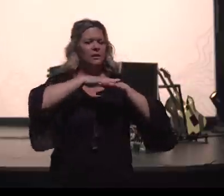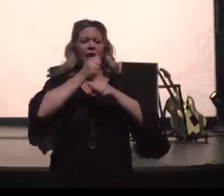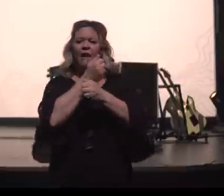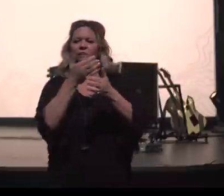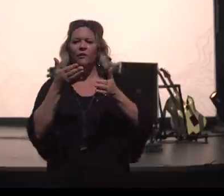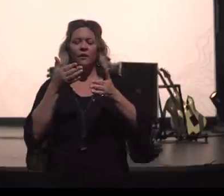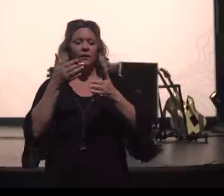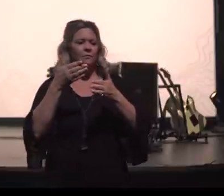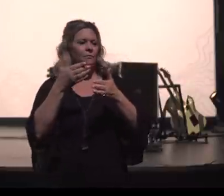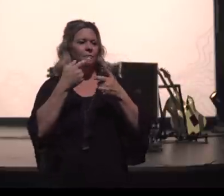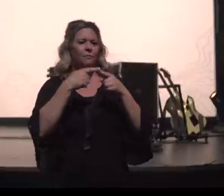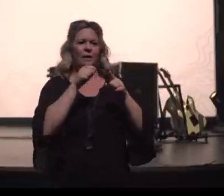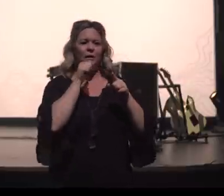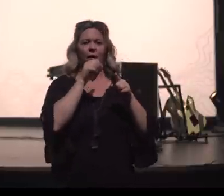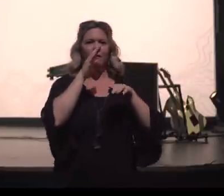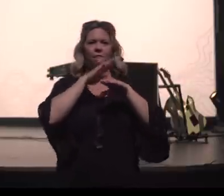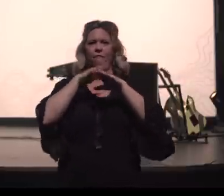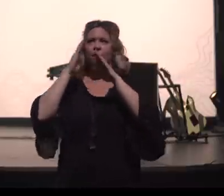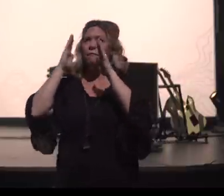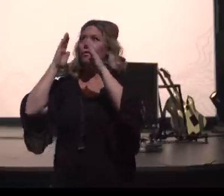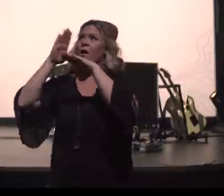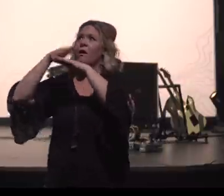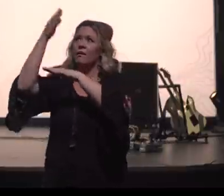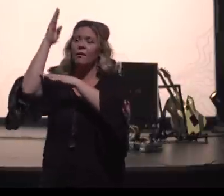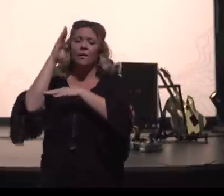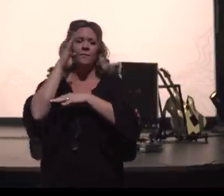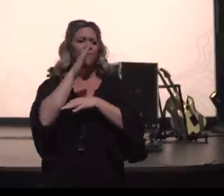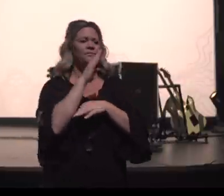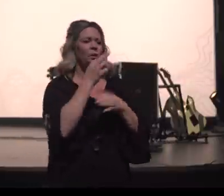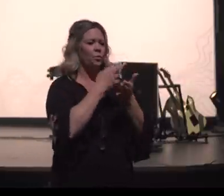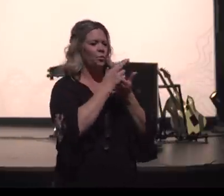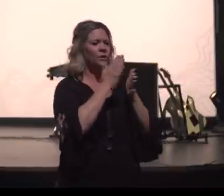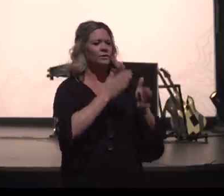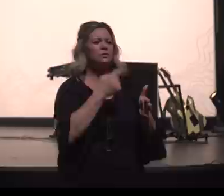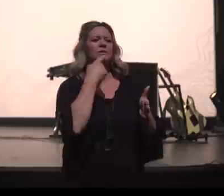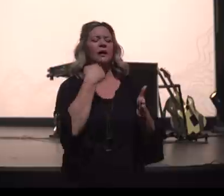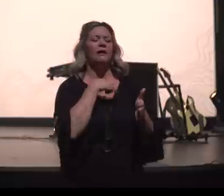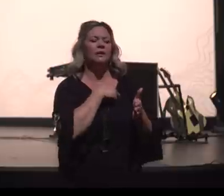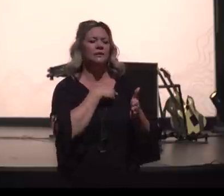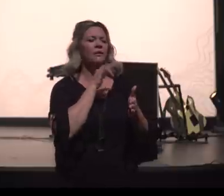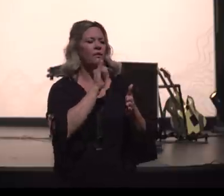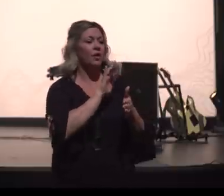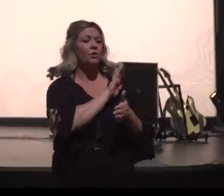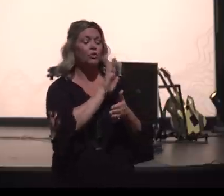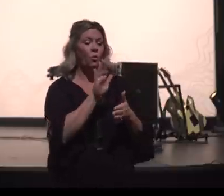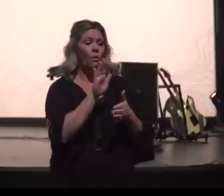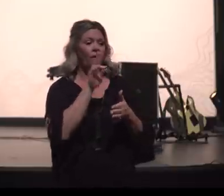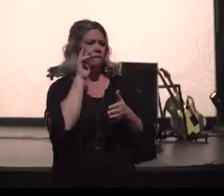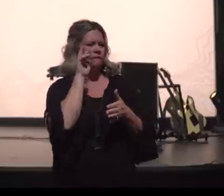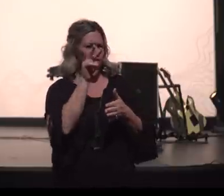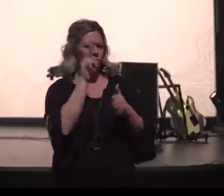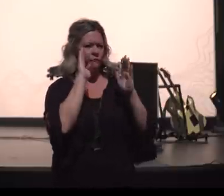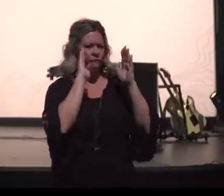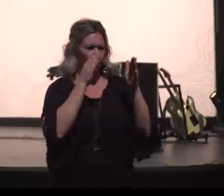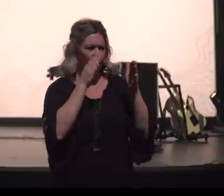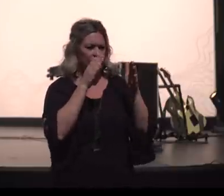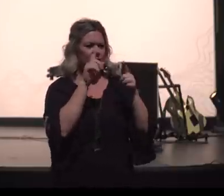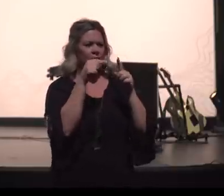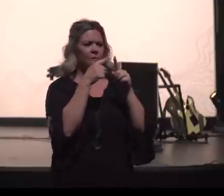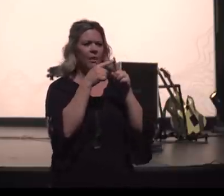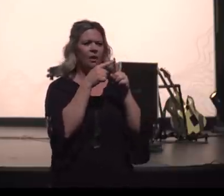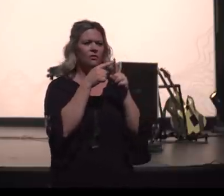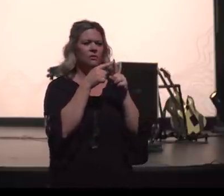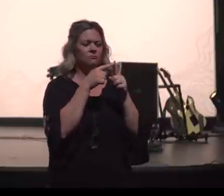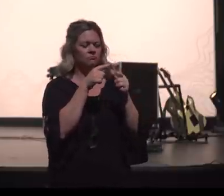but God. These researchers on inattentional blindness, they tell us that your visual focus is about the